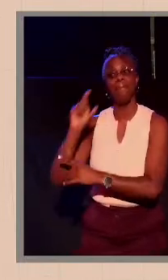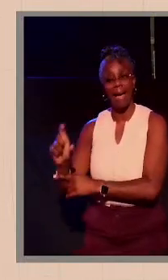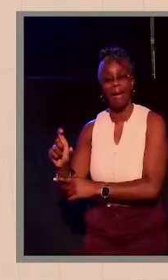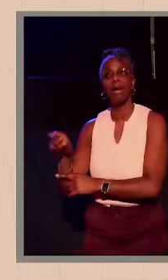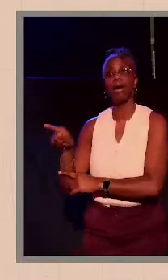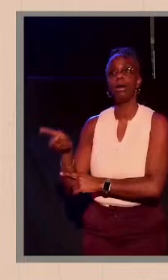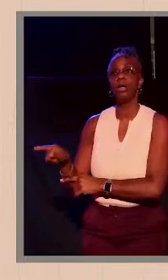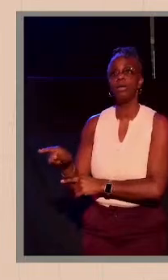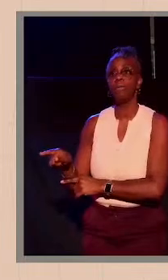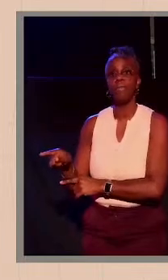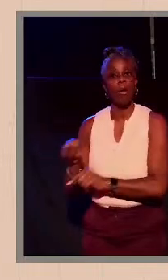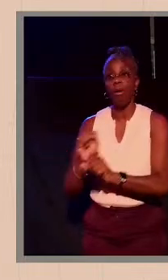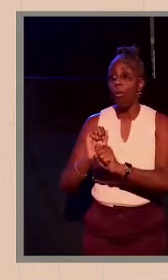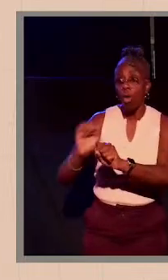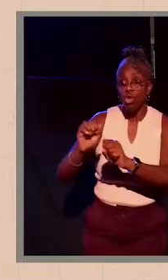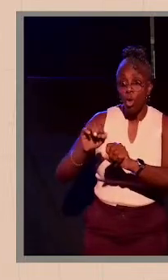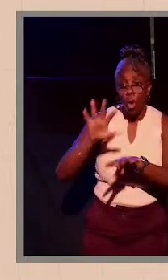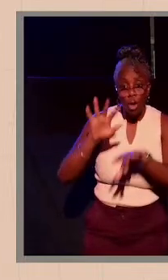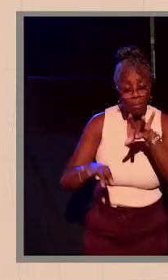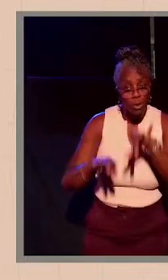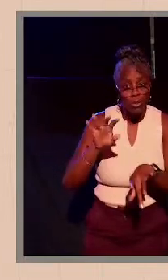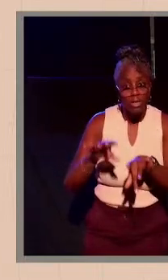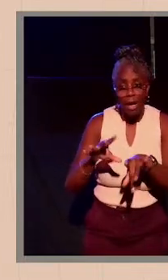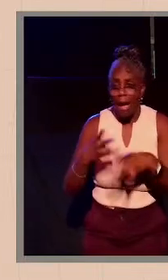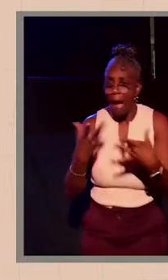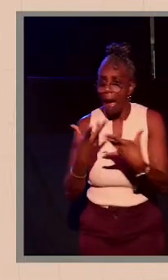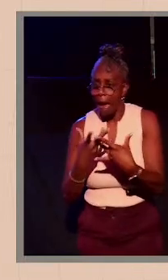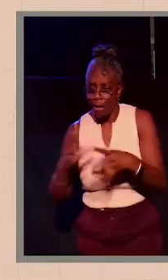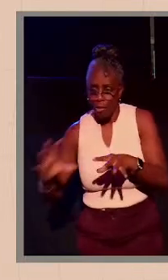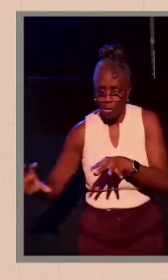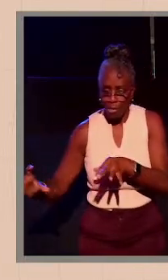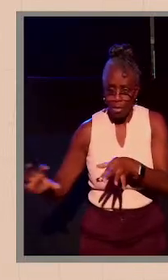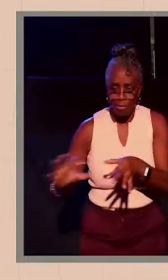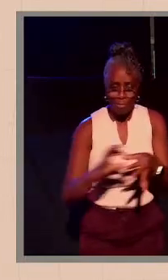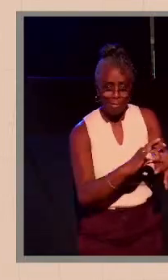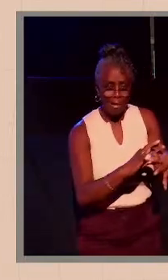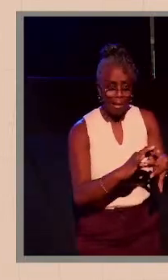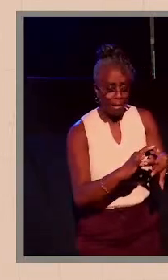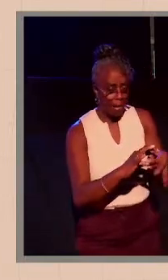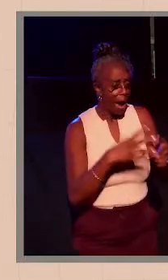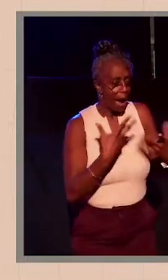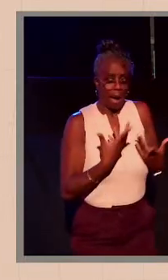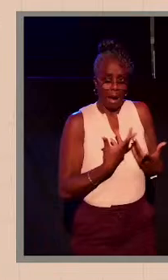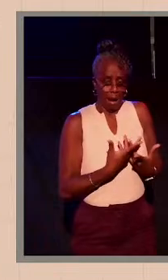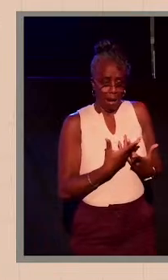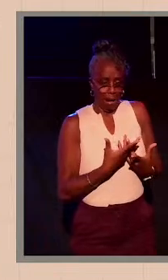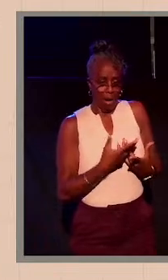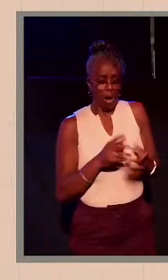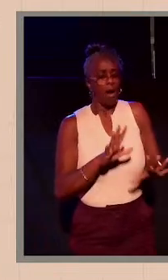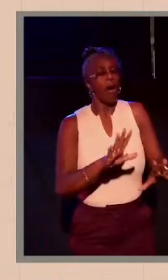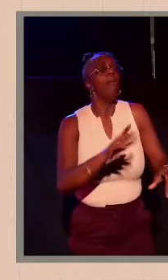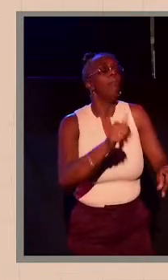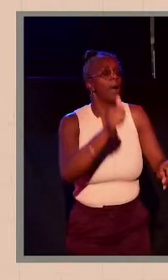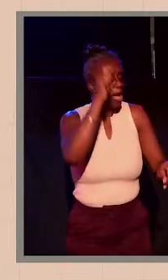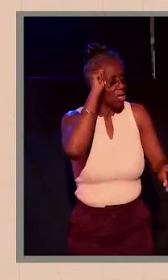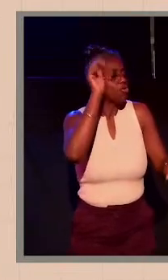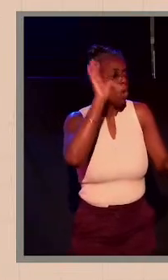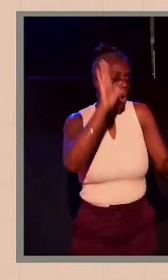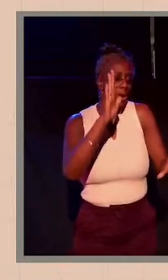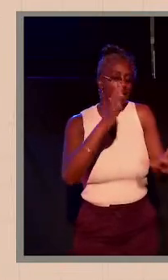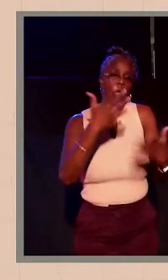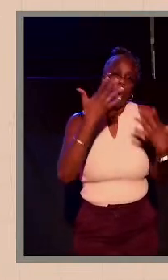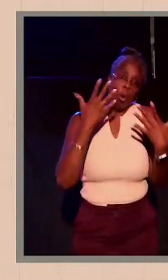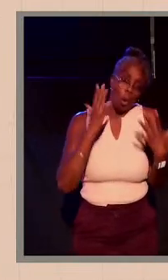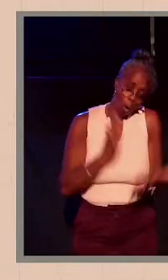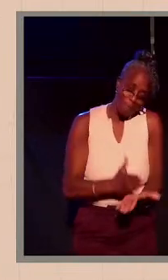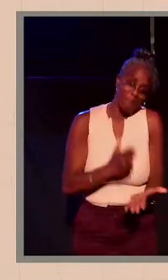That's running on your computer? Yes. So how do you then connect the device? Sorry, that's a really obvious question, but I'm a bit confused. No, it's a